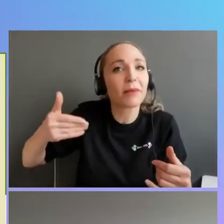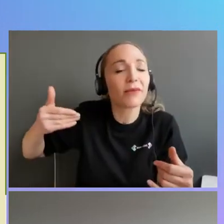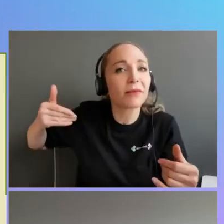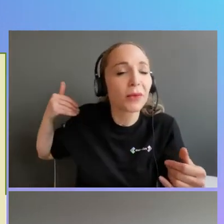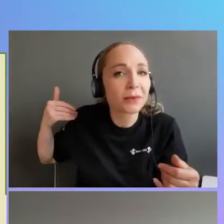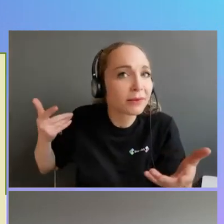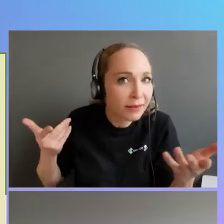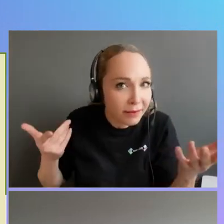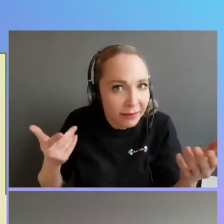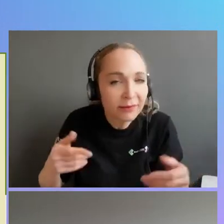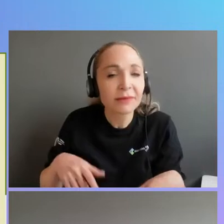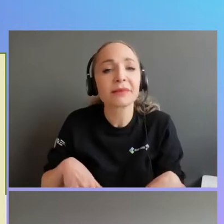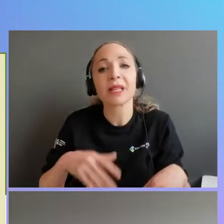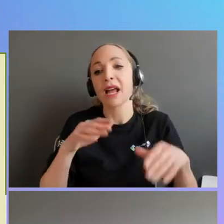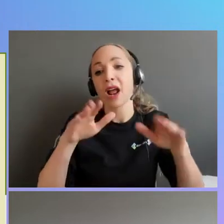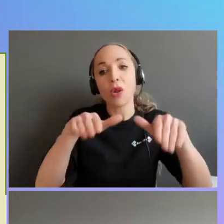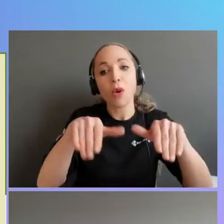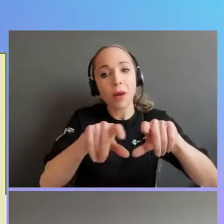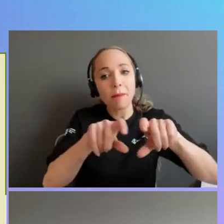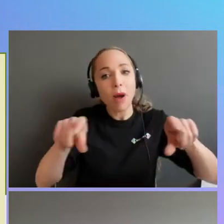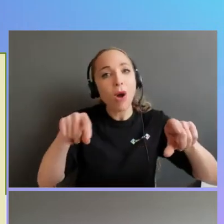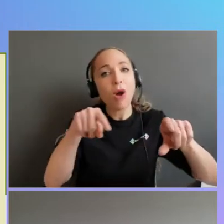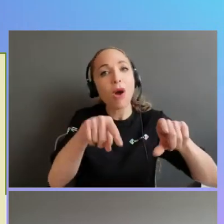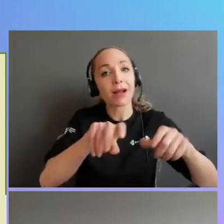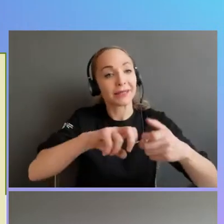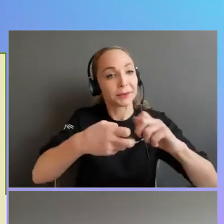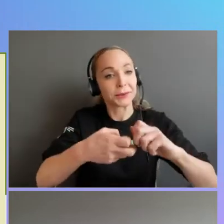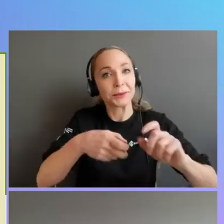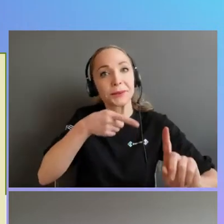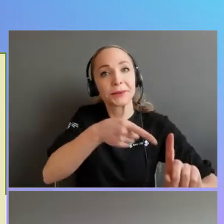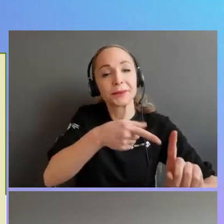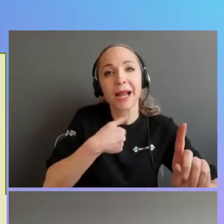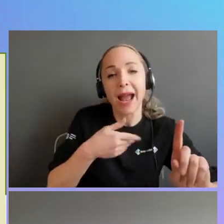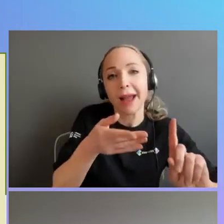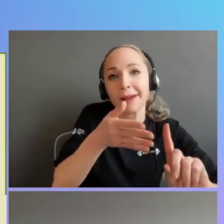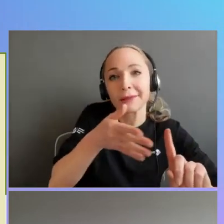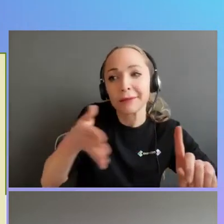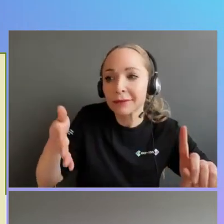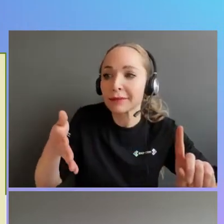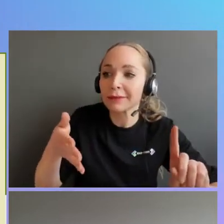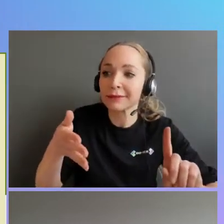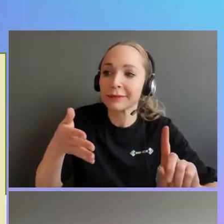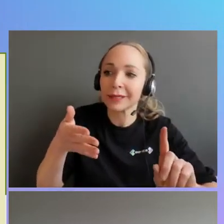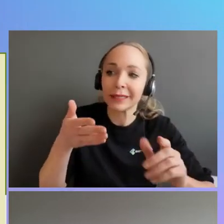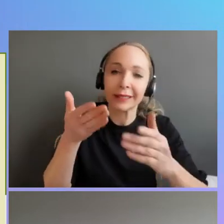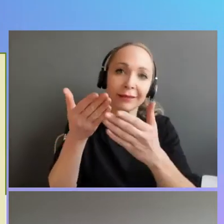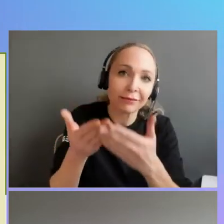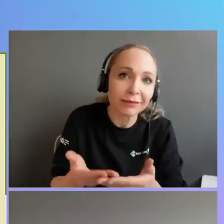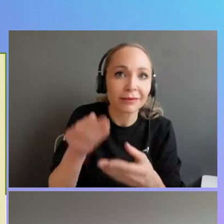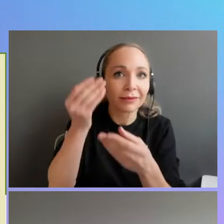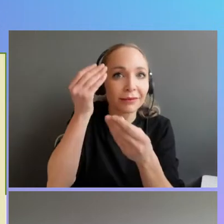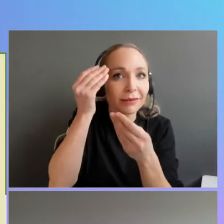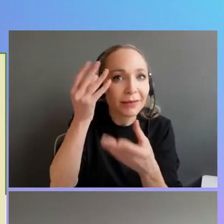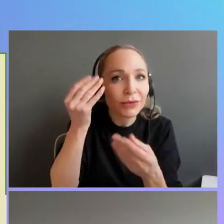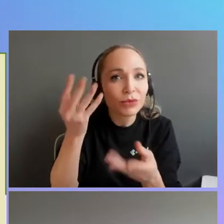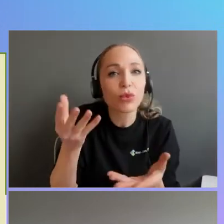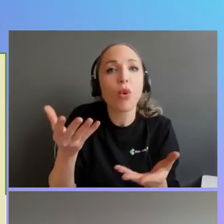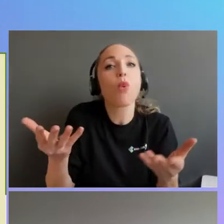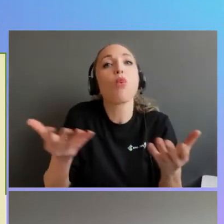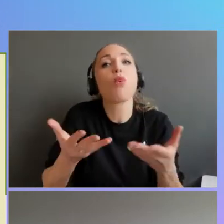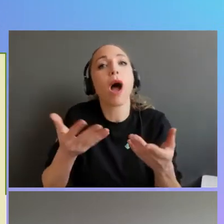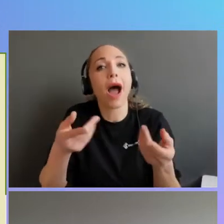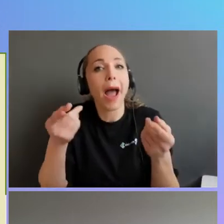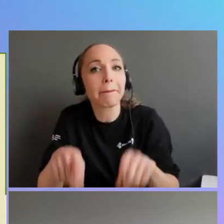themselves with specific pointers to what are the offending elements.